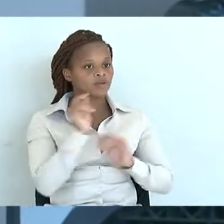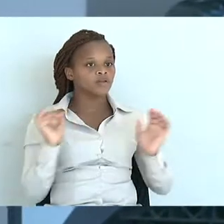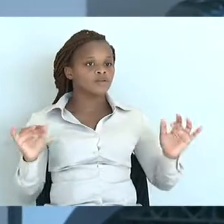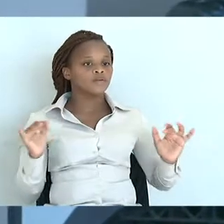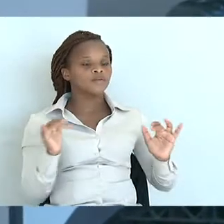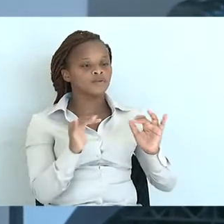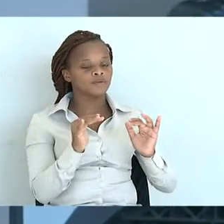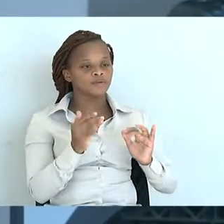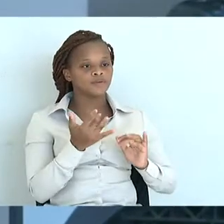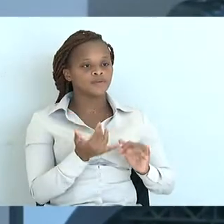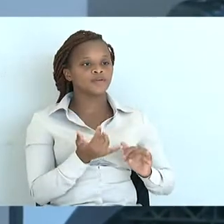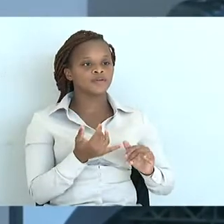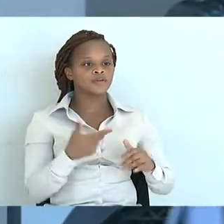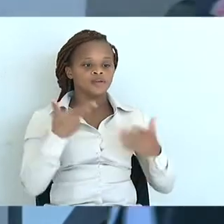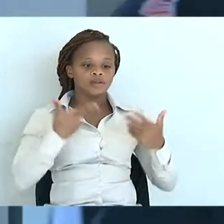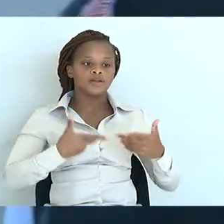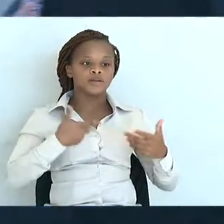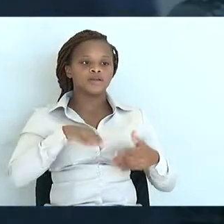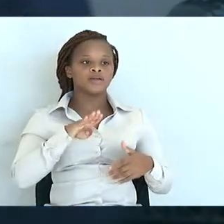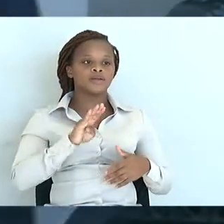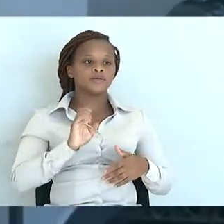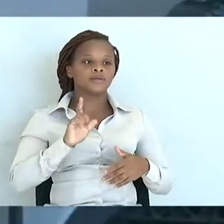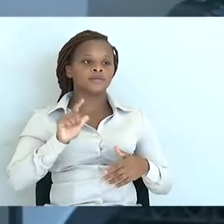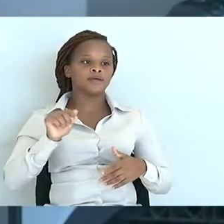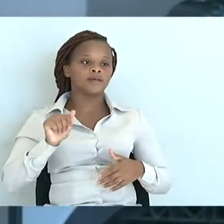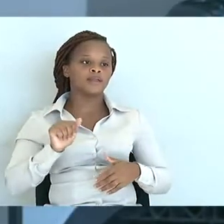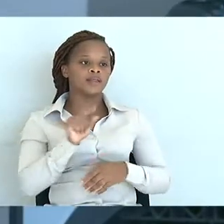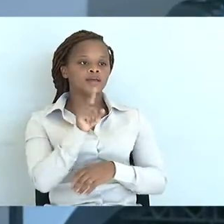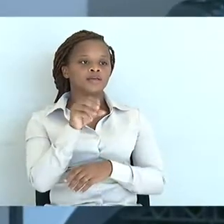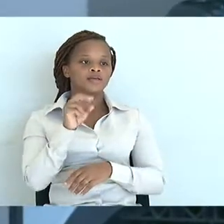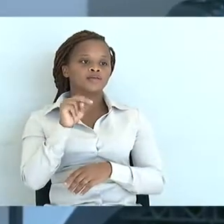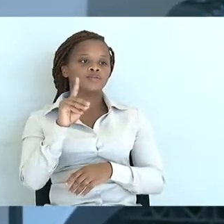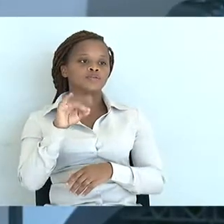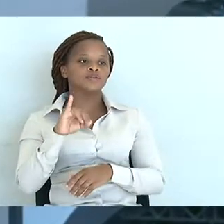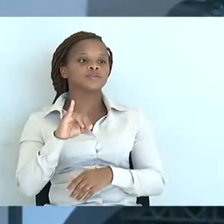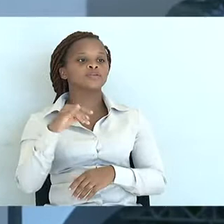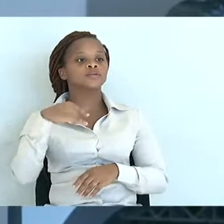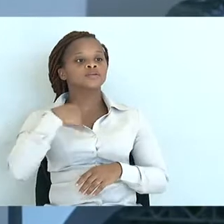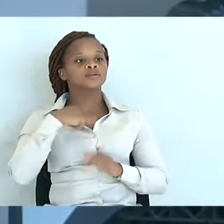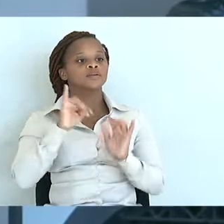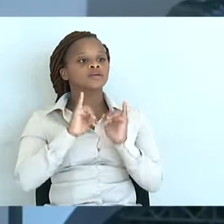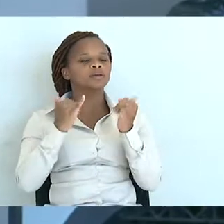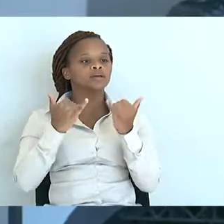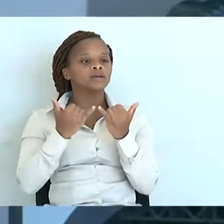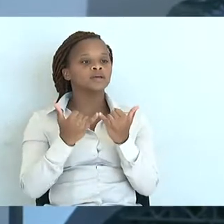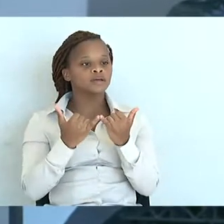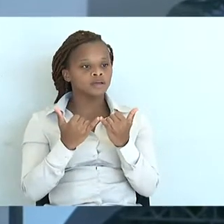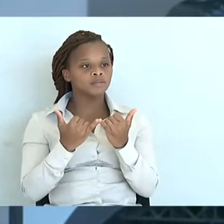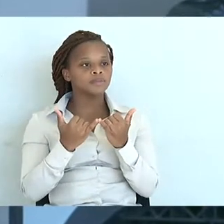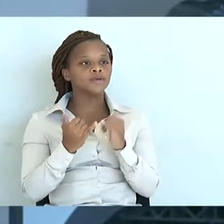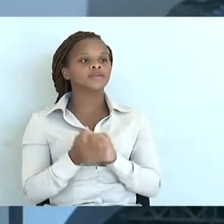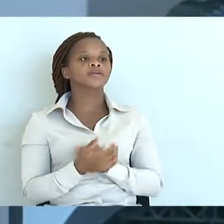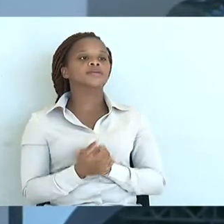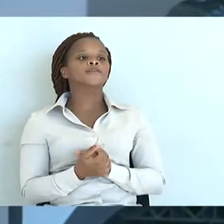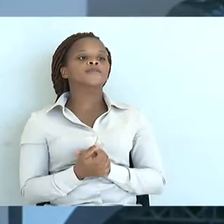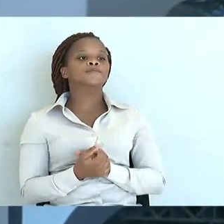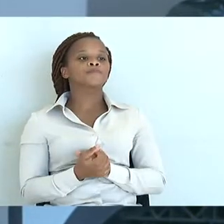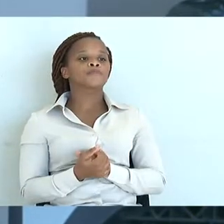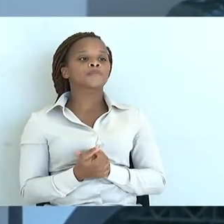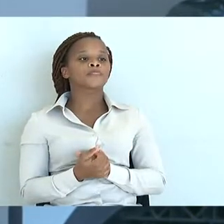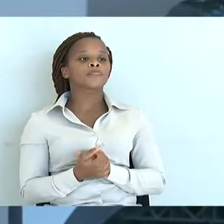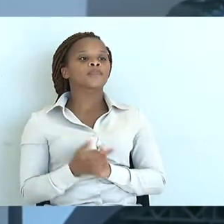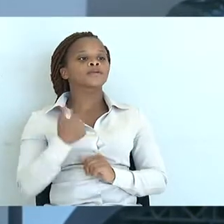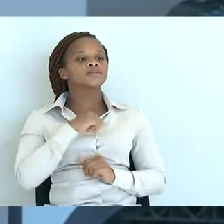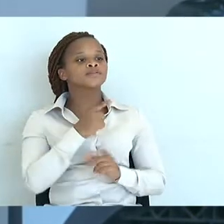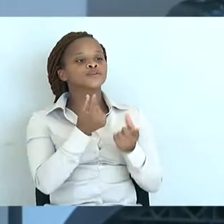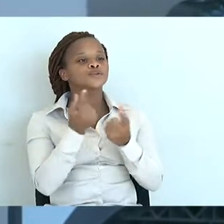Imbizo. Igama lami nguBhela wakaZondi. I come from a company eKenya. We produced steel